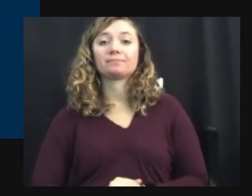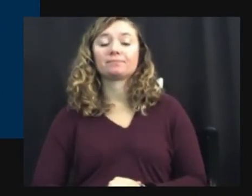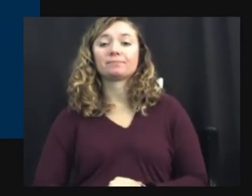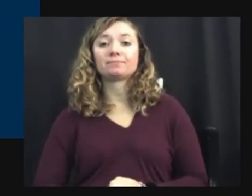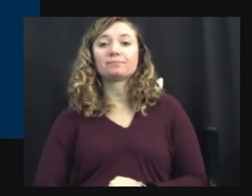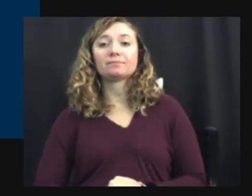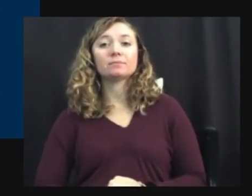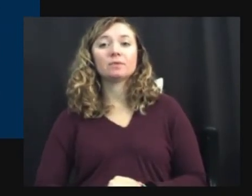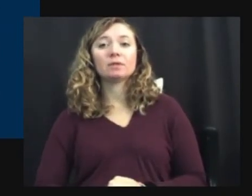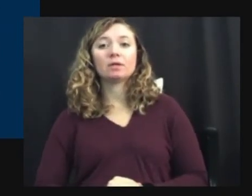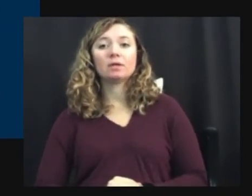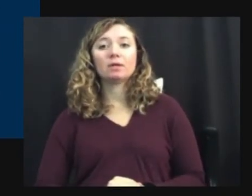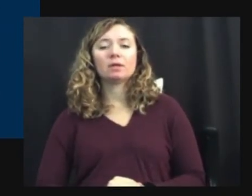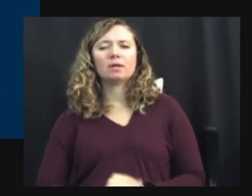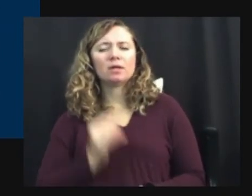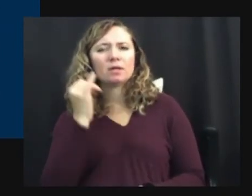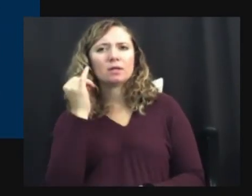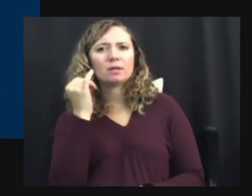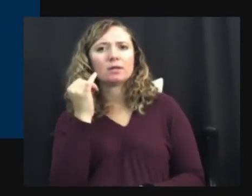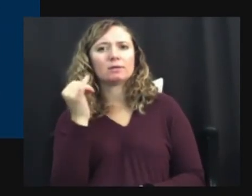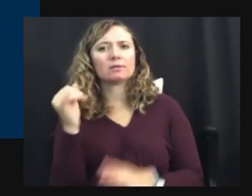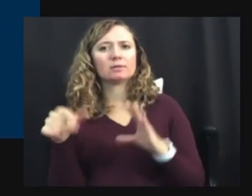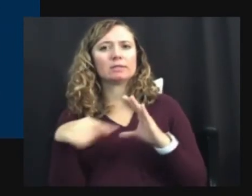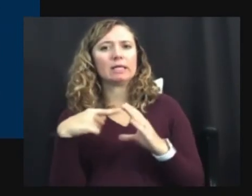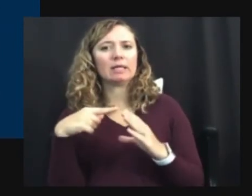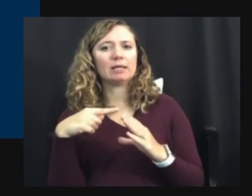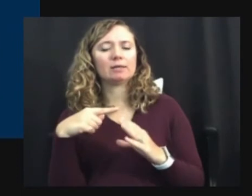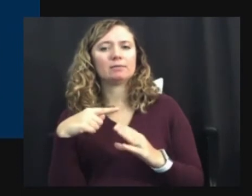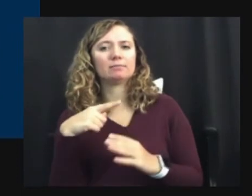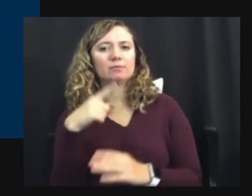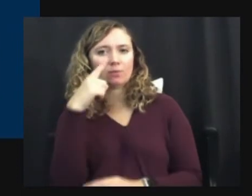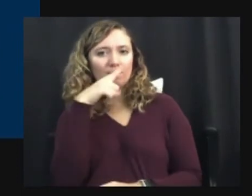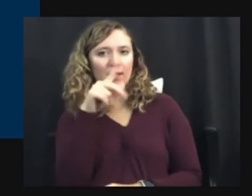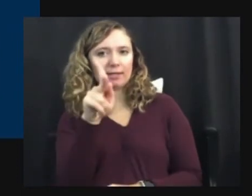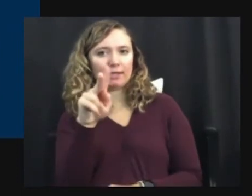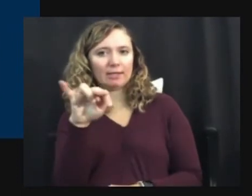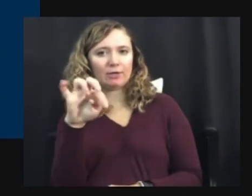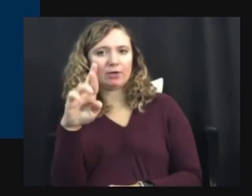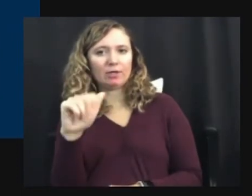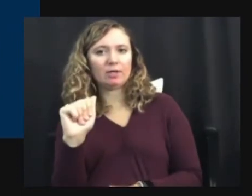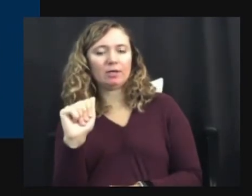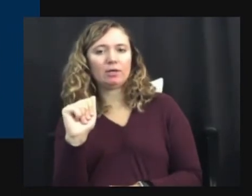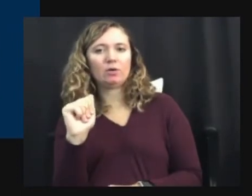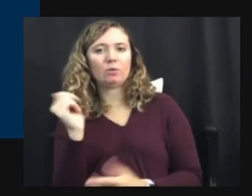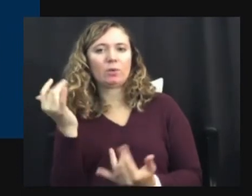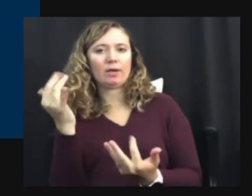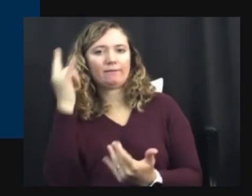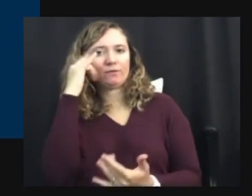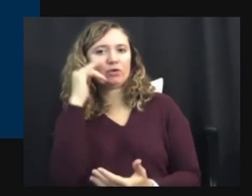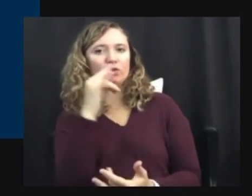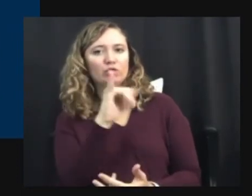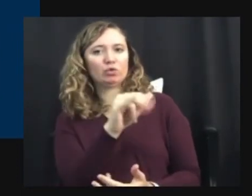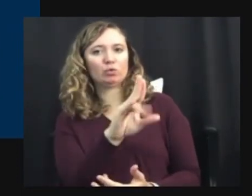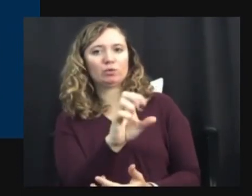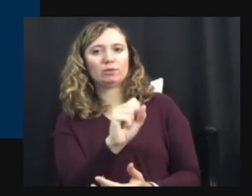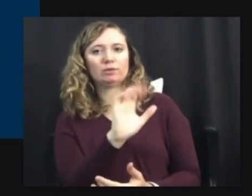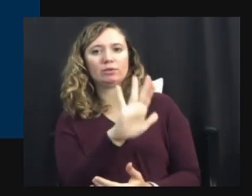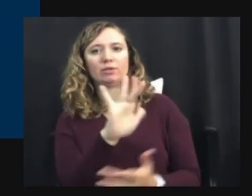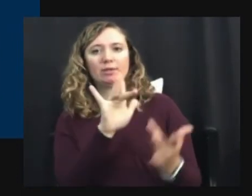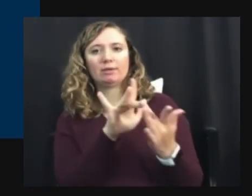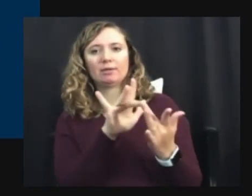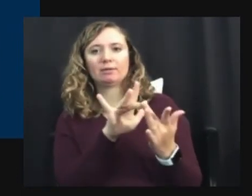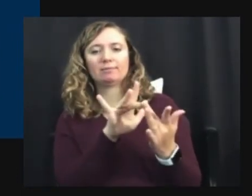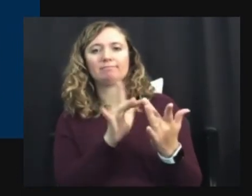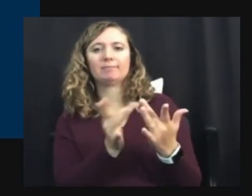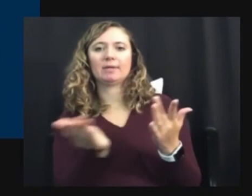If you want to send those to me, Kira, while we wait for Jules to get reconnected.